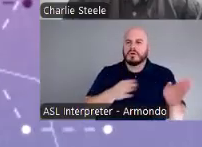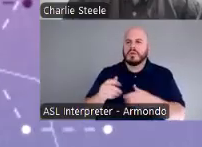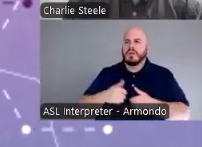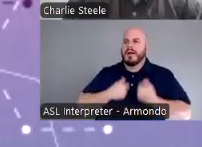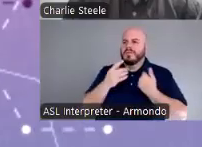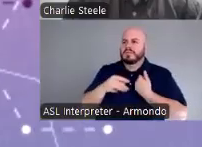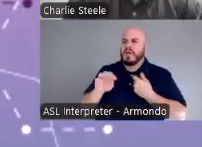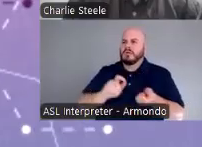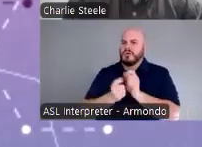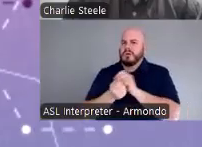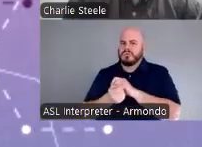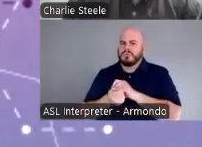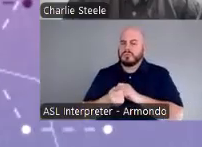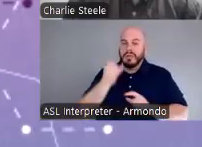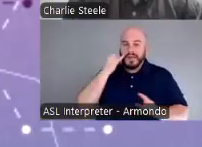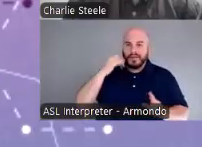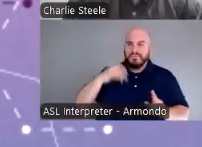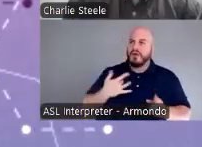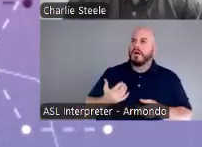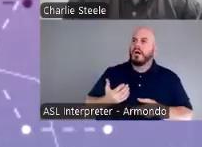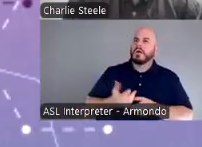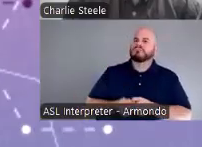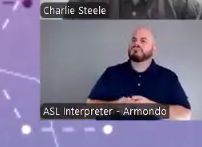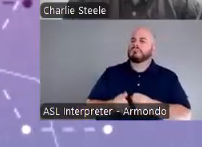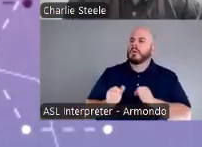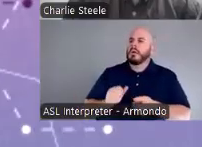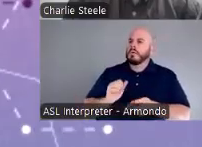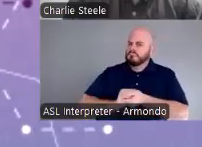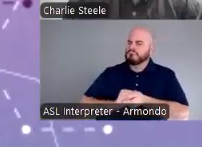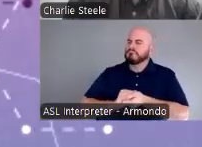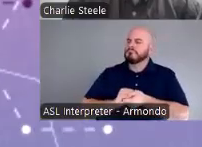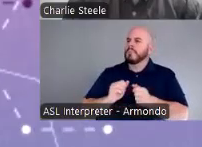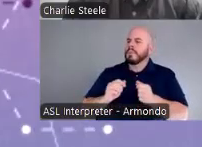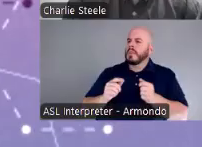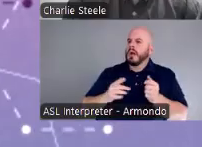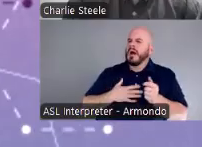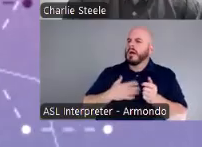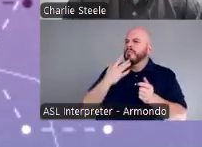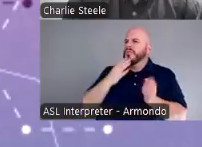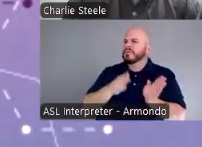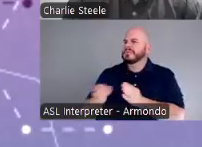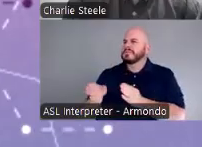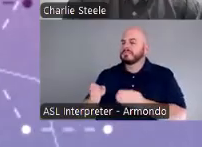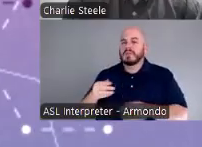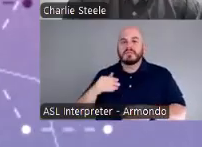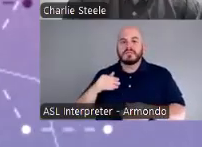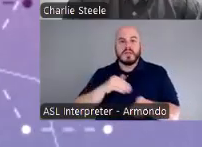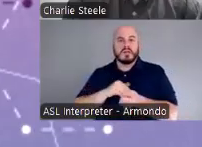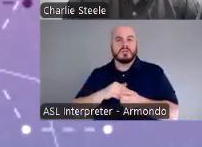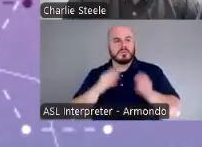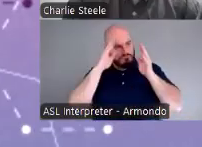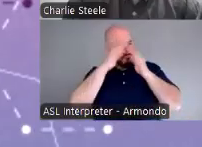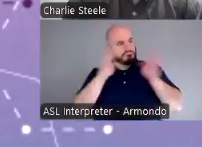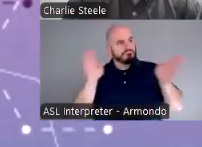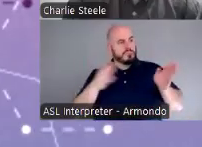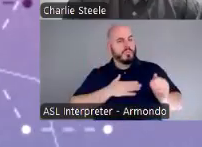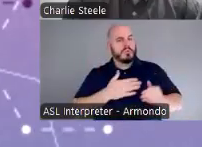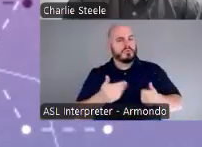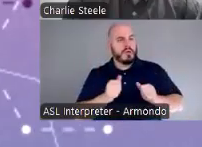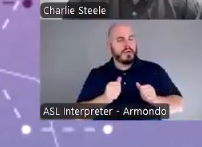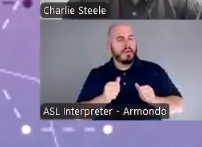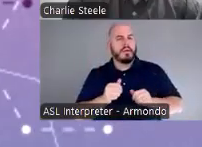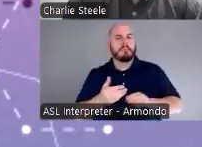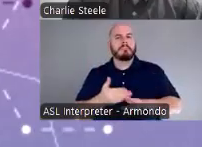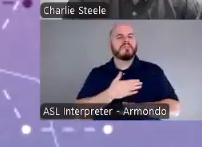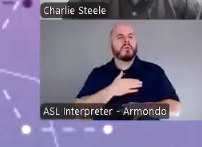to communicate that to their physician, and the physician is open to actually trying those methods before just prescribing them a